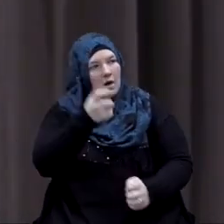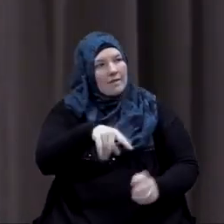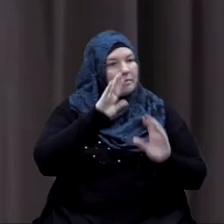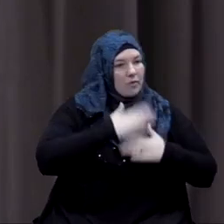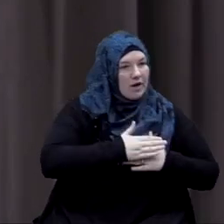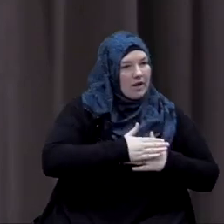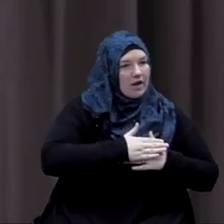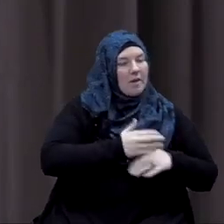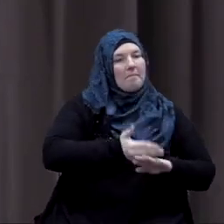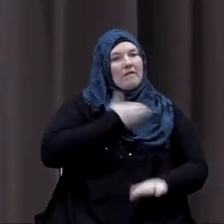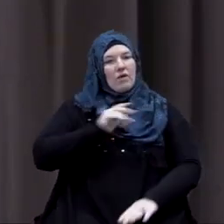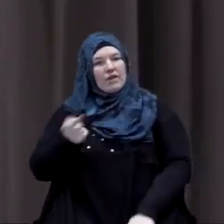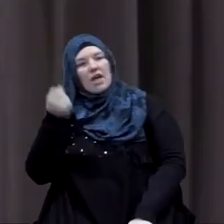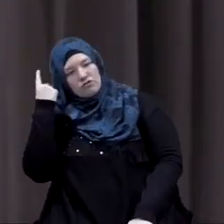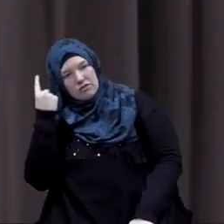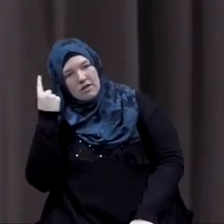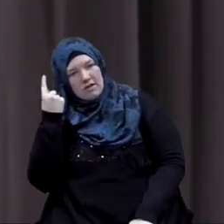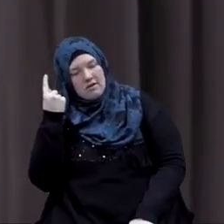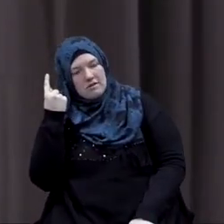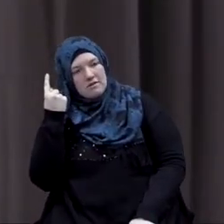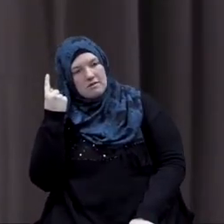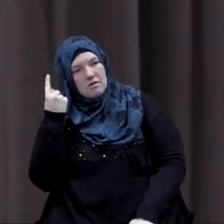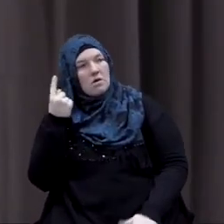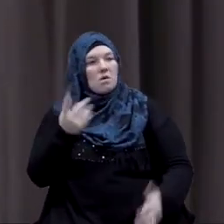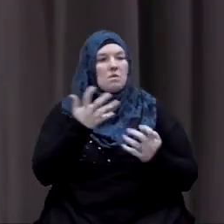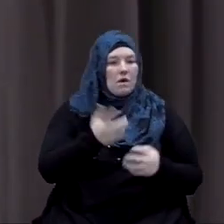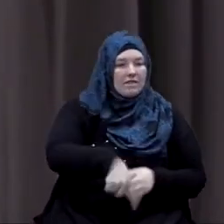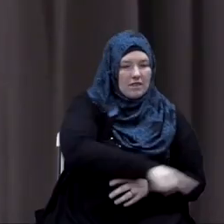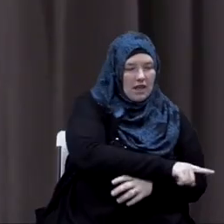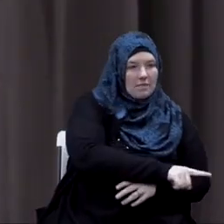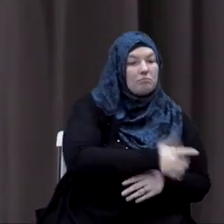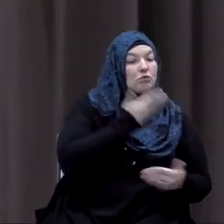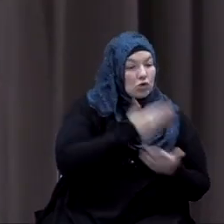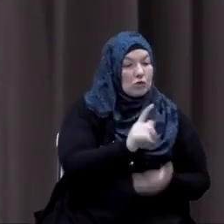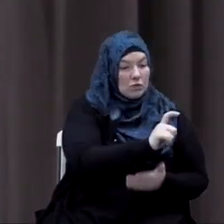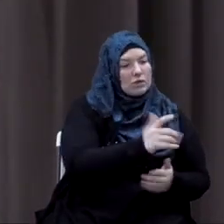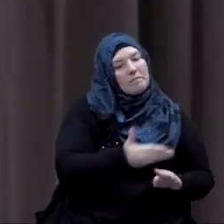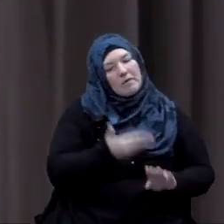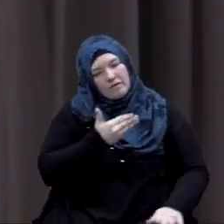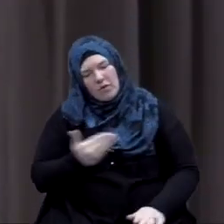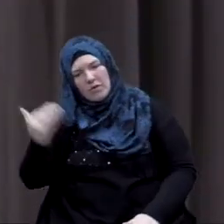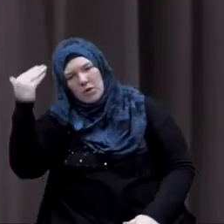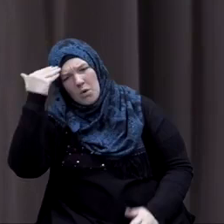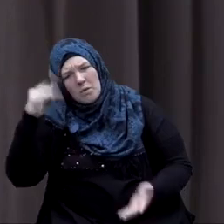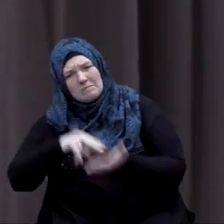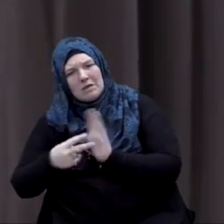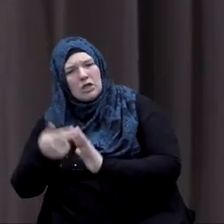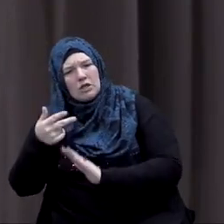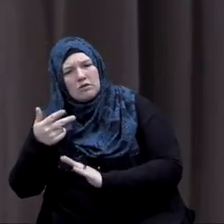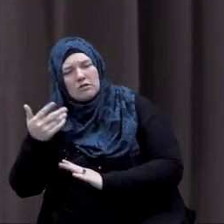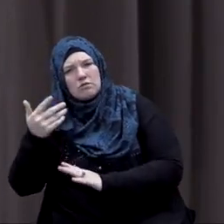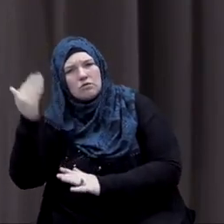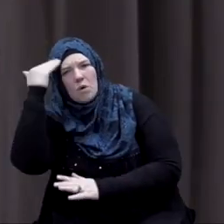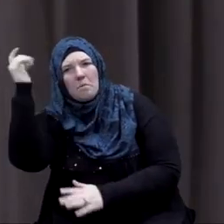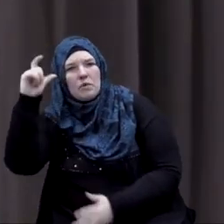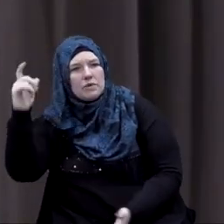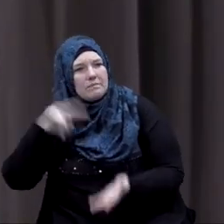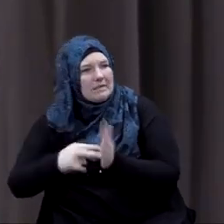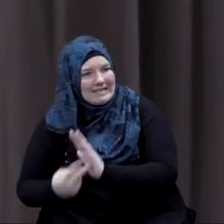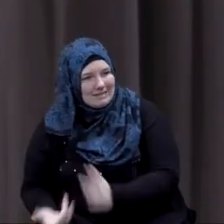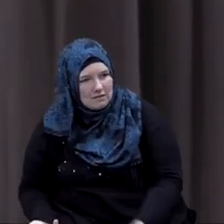pray before they understand what prayer is. We want them to be good Muslims before they know what good is and what a Muslim is.